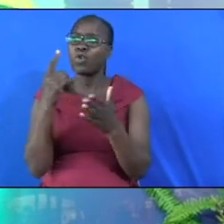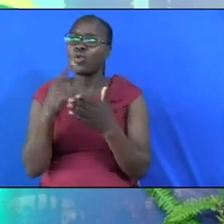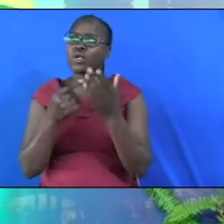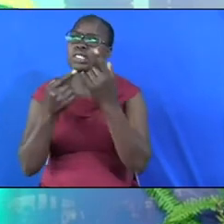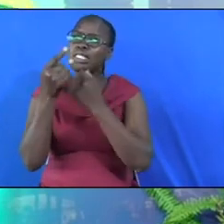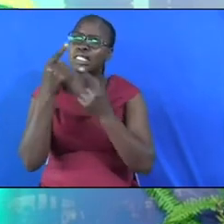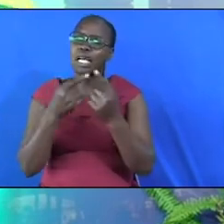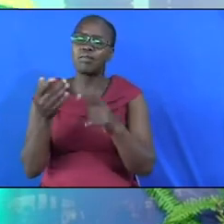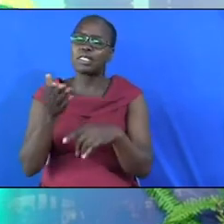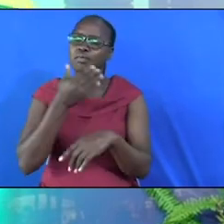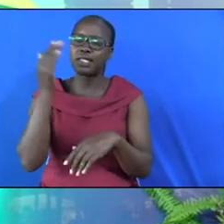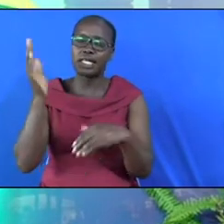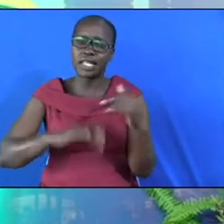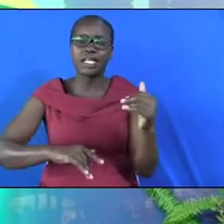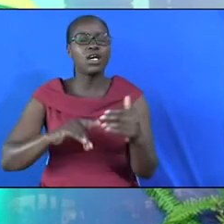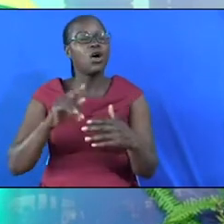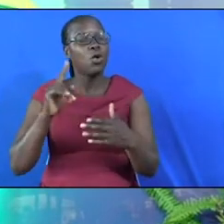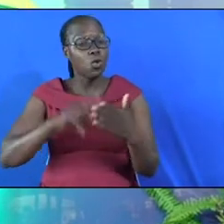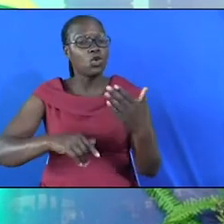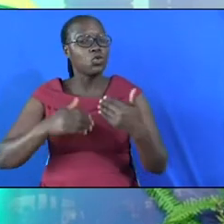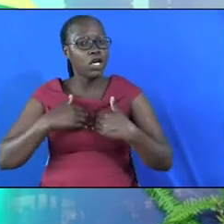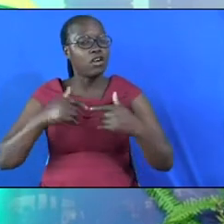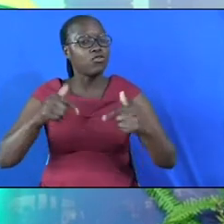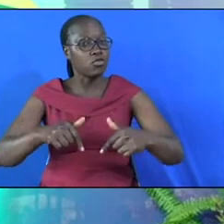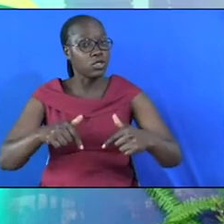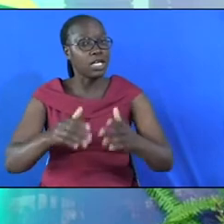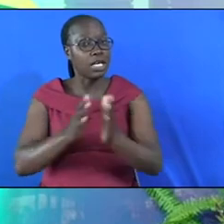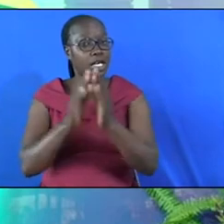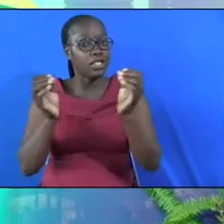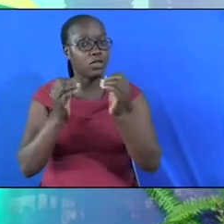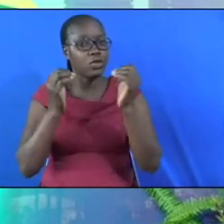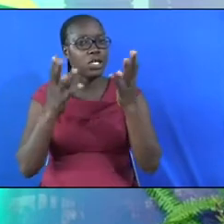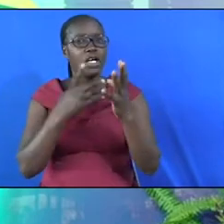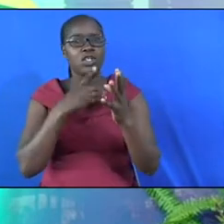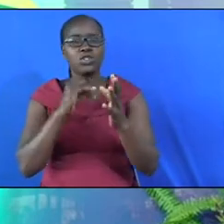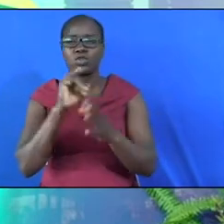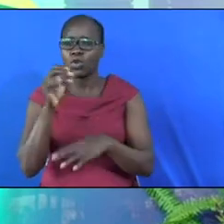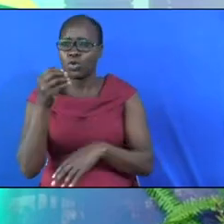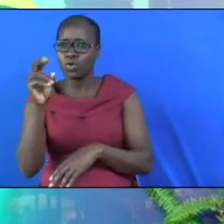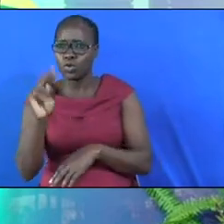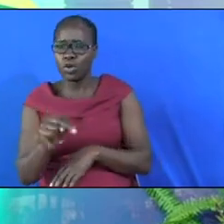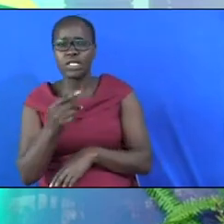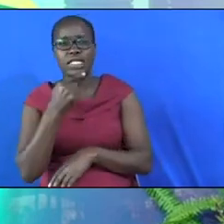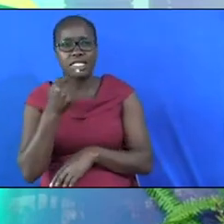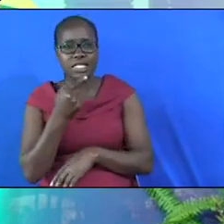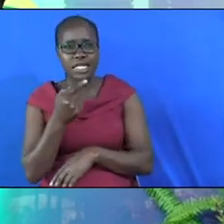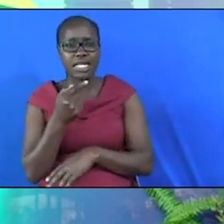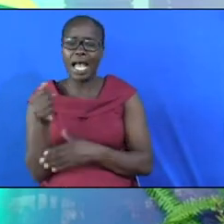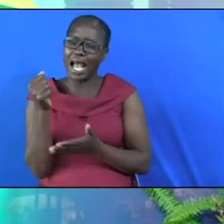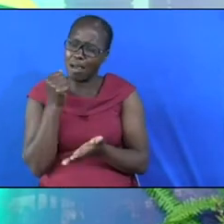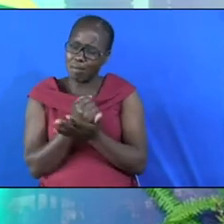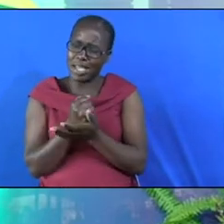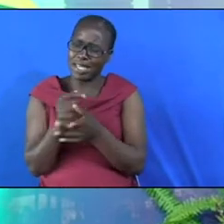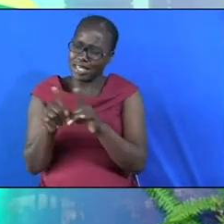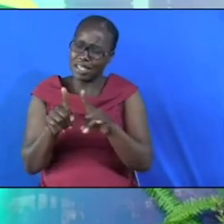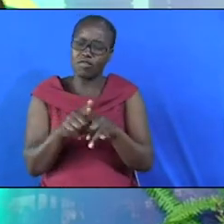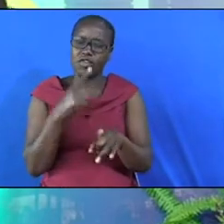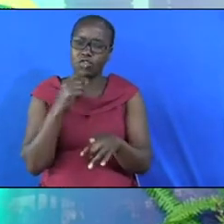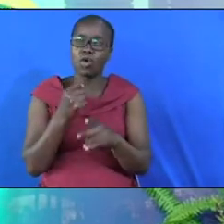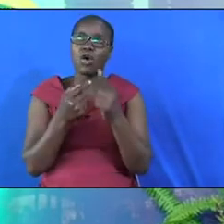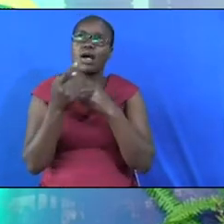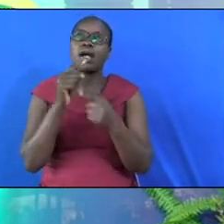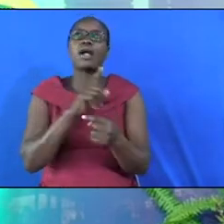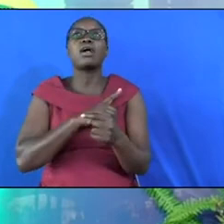coming is better than what we have today. Hallelujah. So John says that, amen, even so,